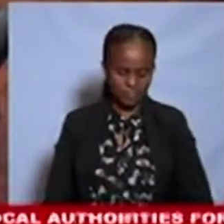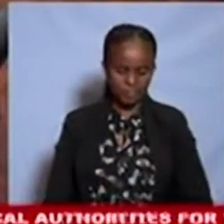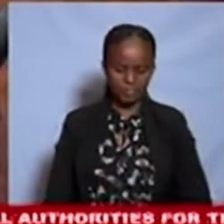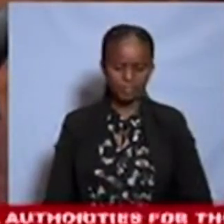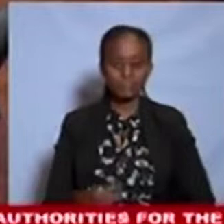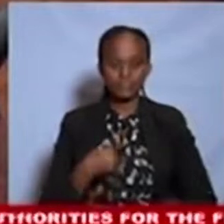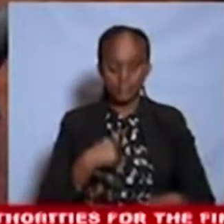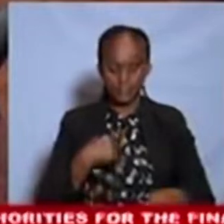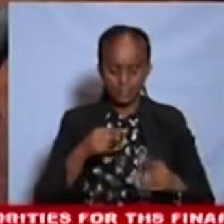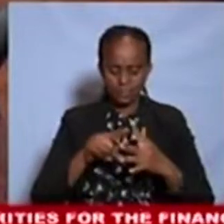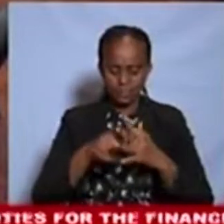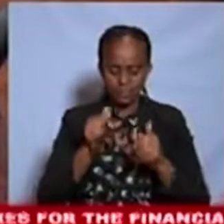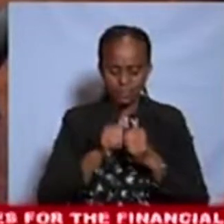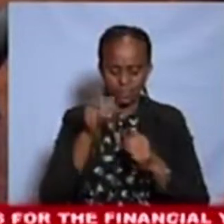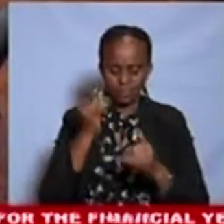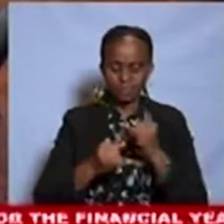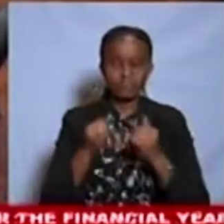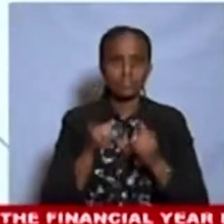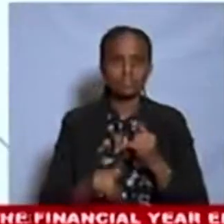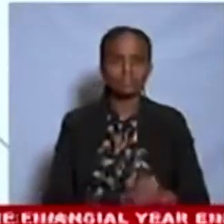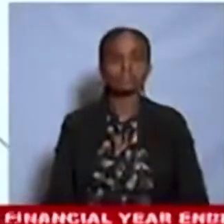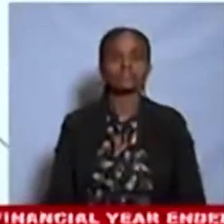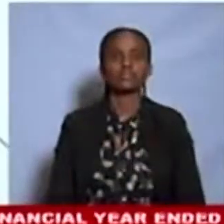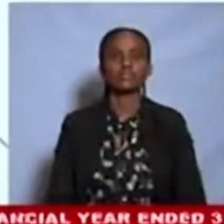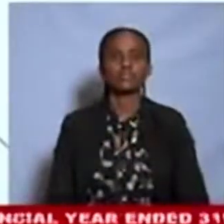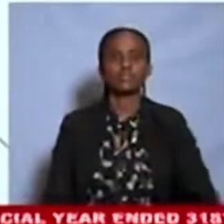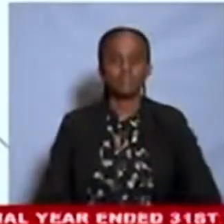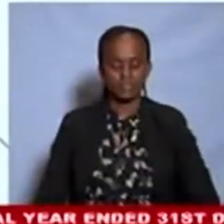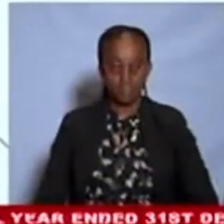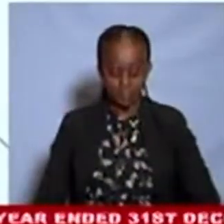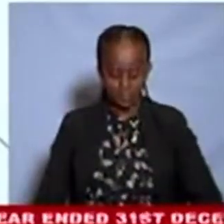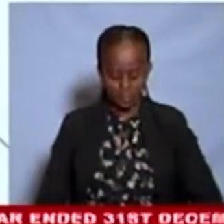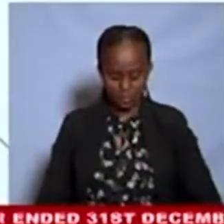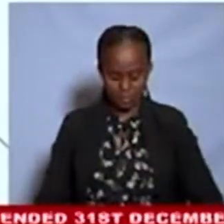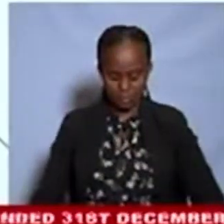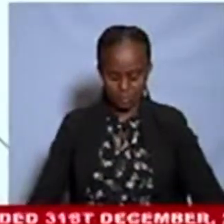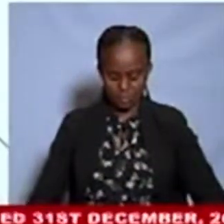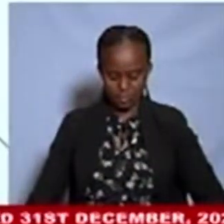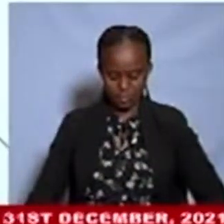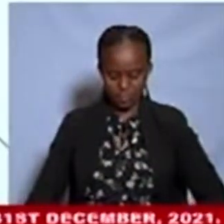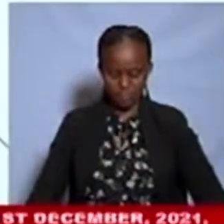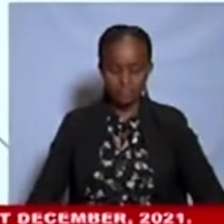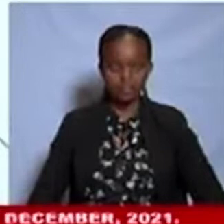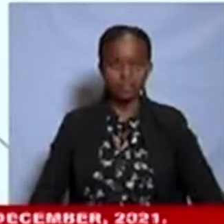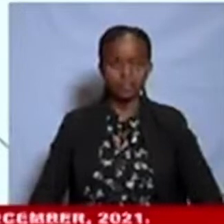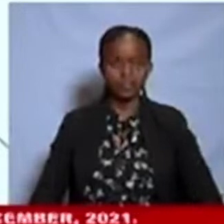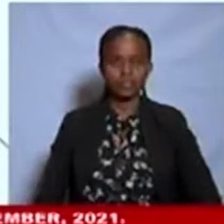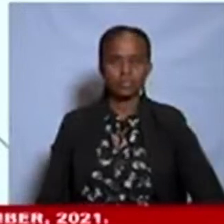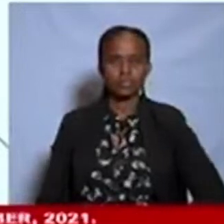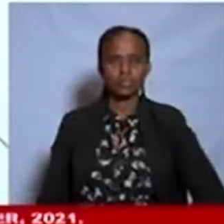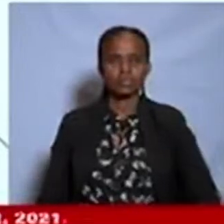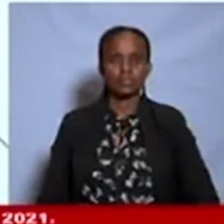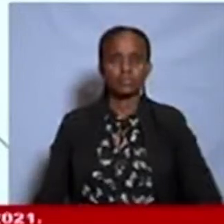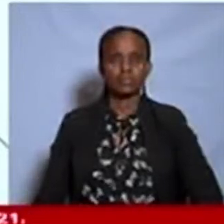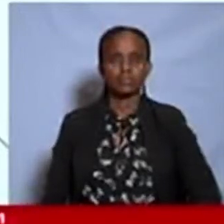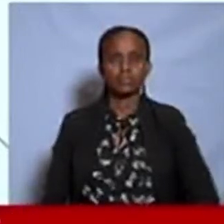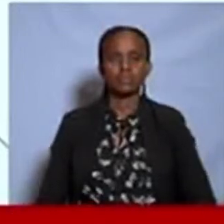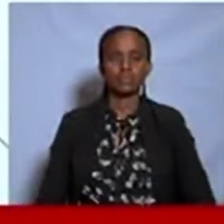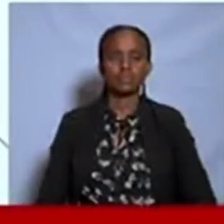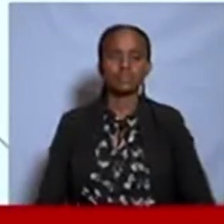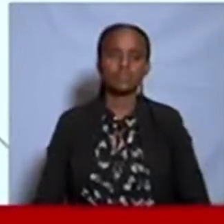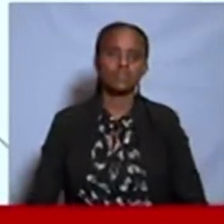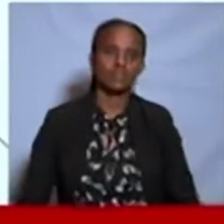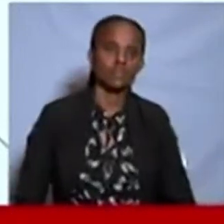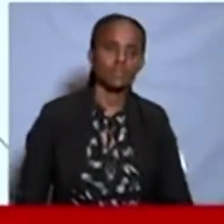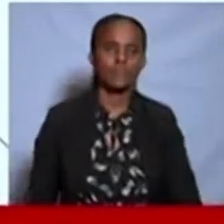think. Yeah, but still more there. Yes, as you as yes, his point is really valid here. We are very concerned